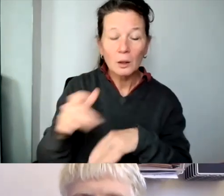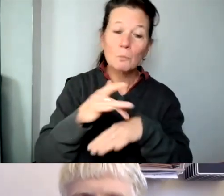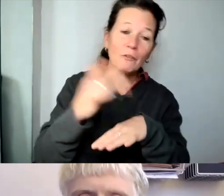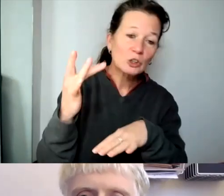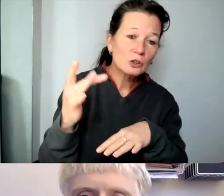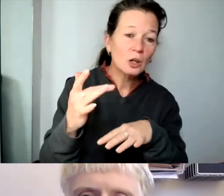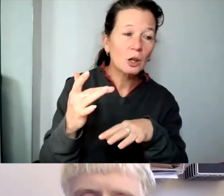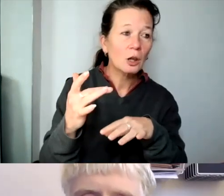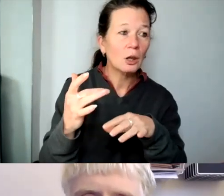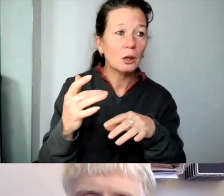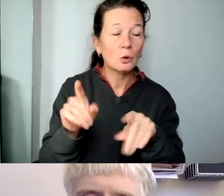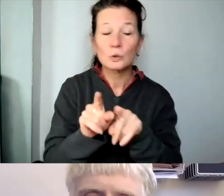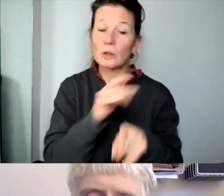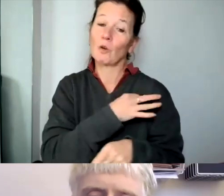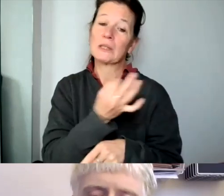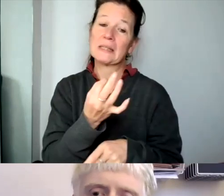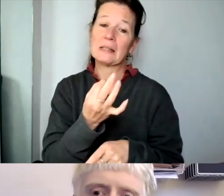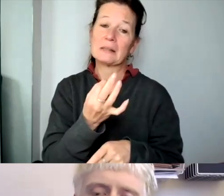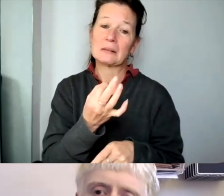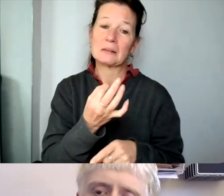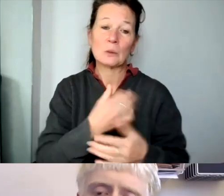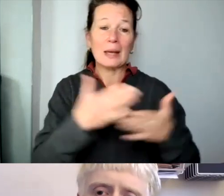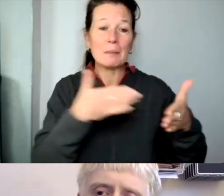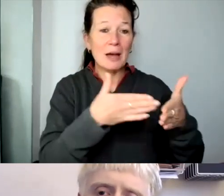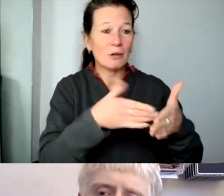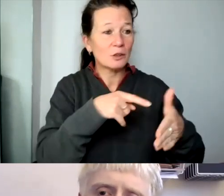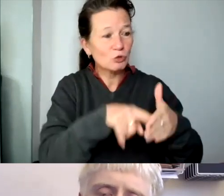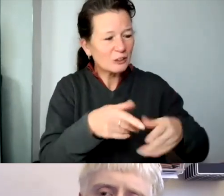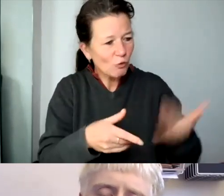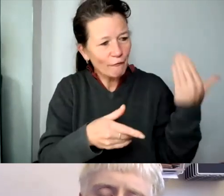professionals, and volunteers. And a lot of the